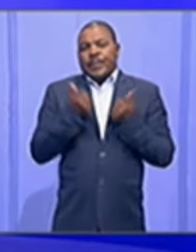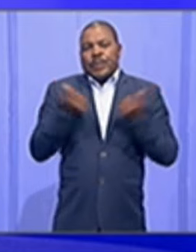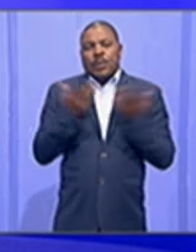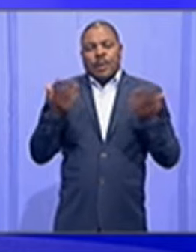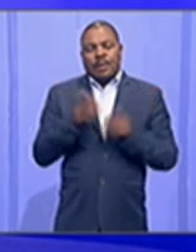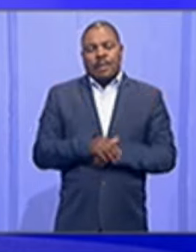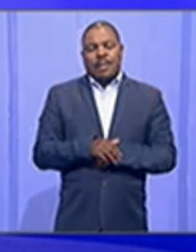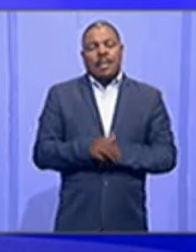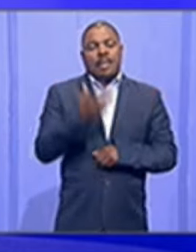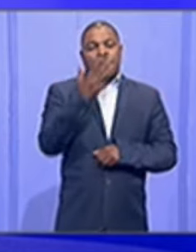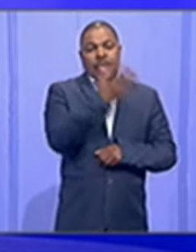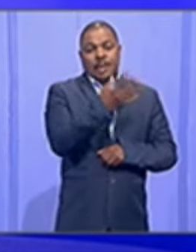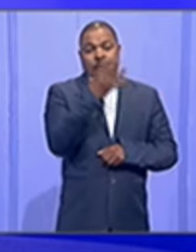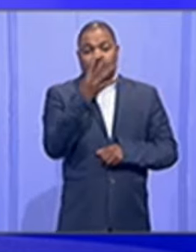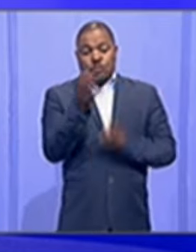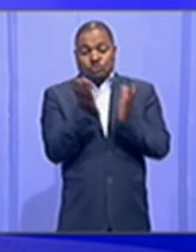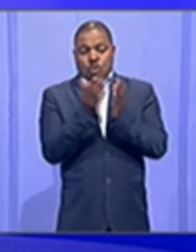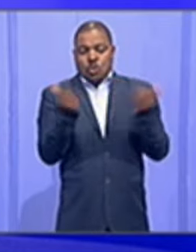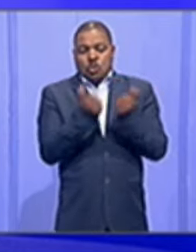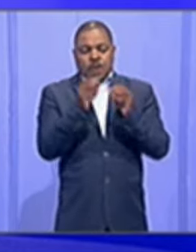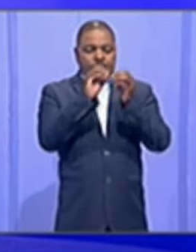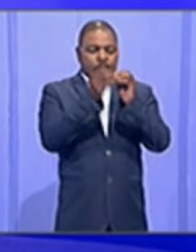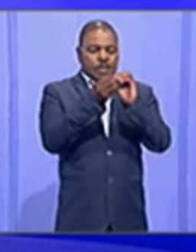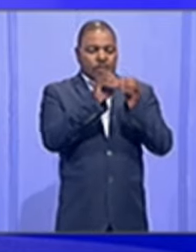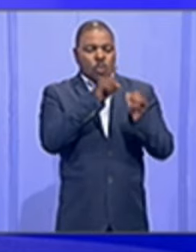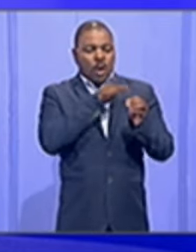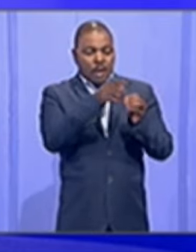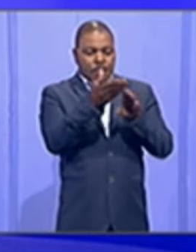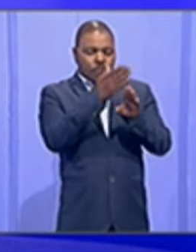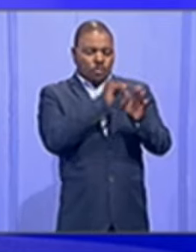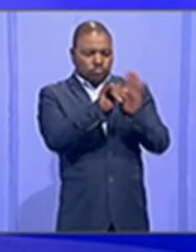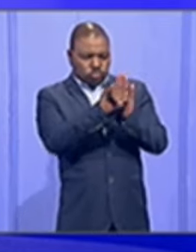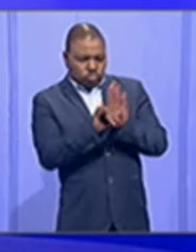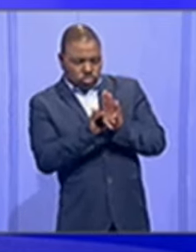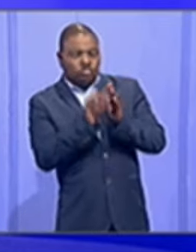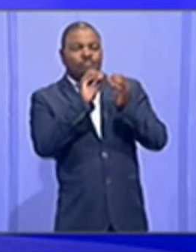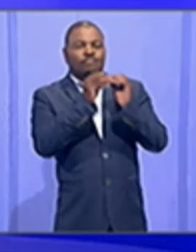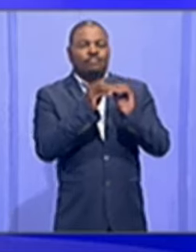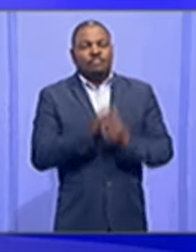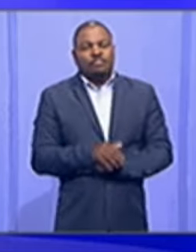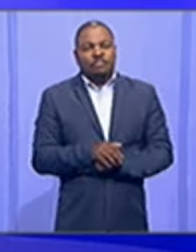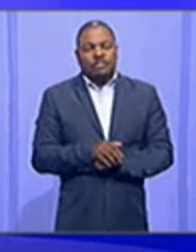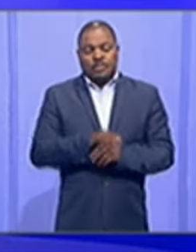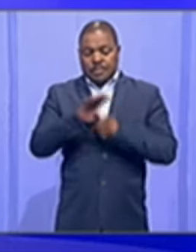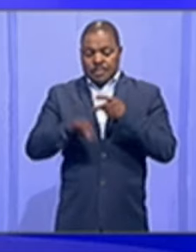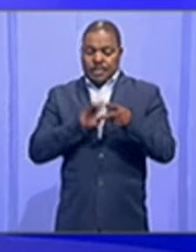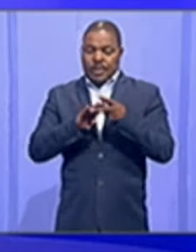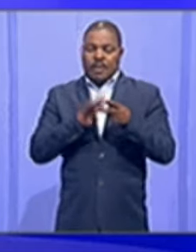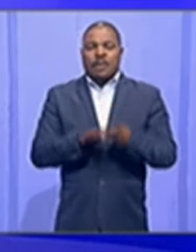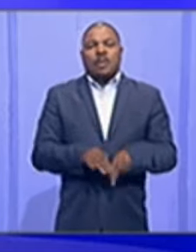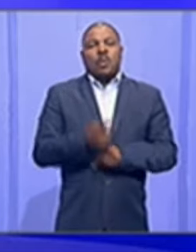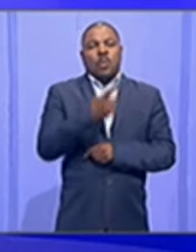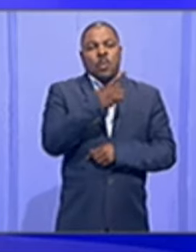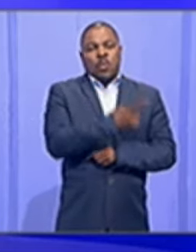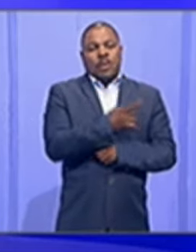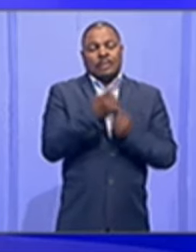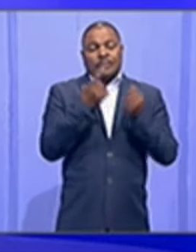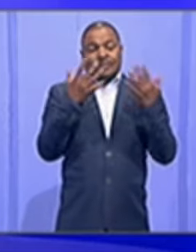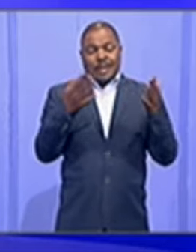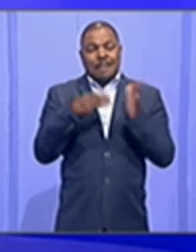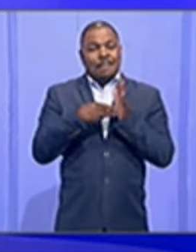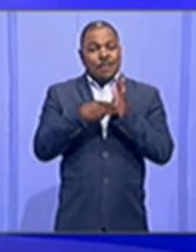tse 94 tseo di bogo di tlhokotswe go ka lokisiwa. Go beetswe ka thoko diranta tse di milione tse 110